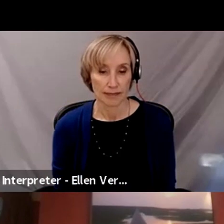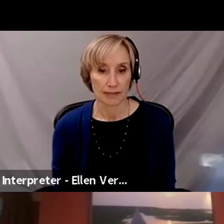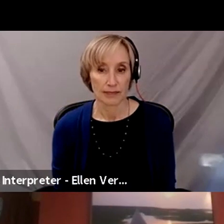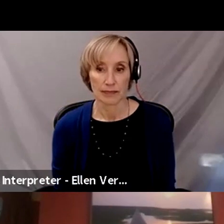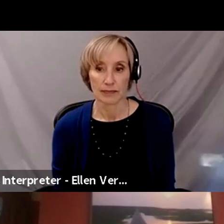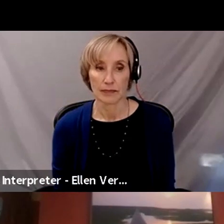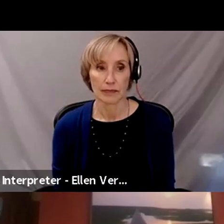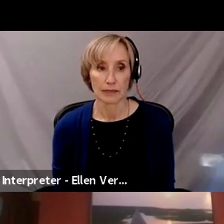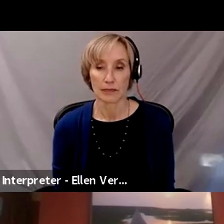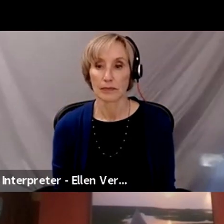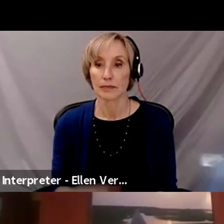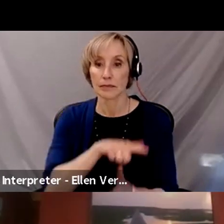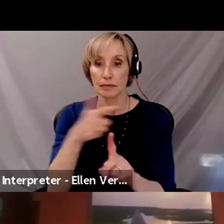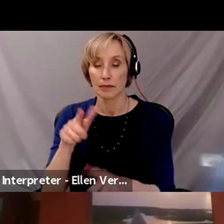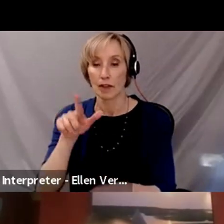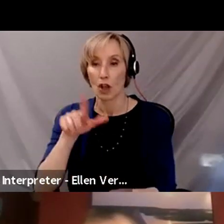Yeah, go ahead, Lorelei.